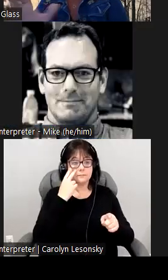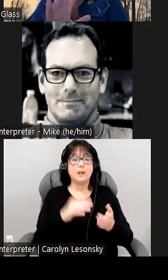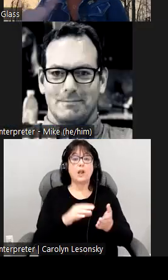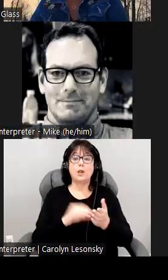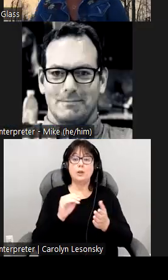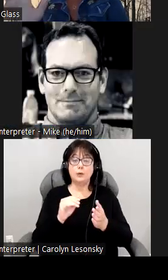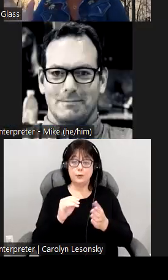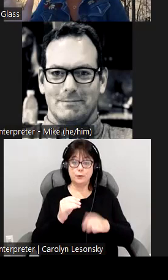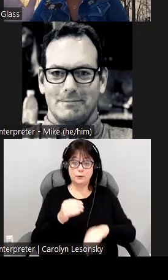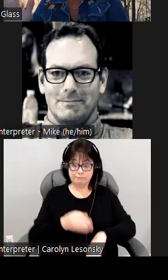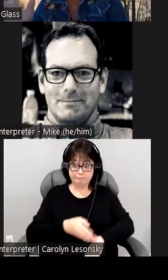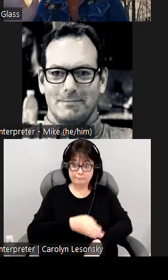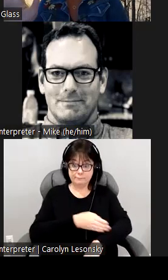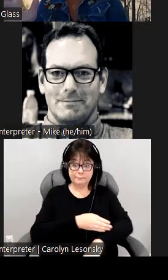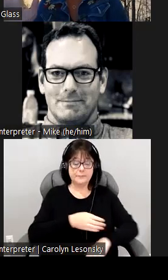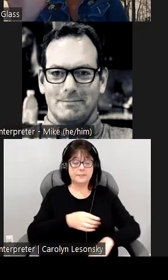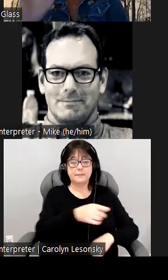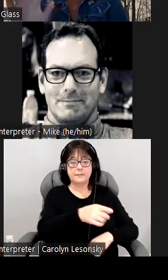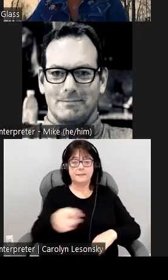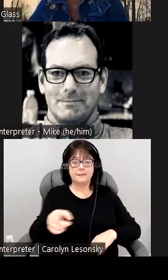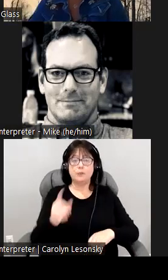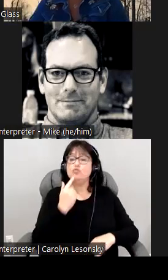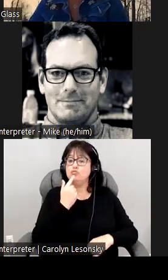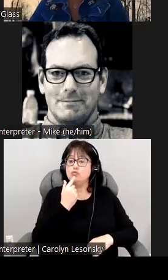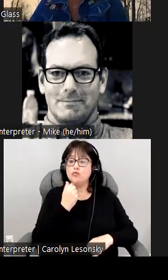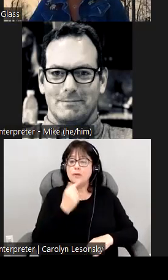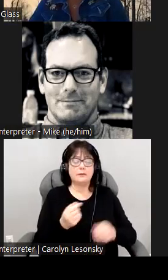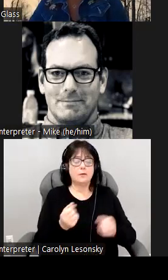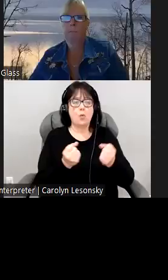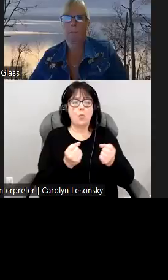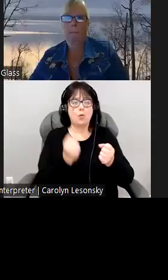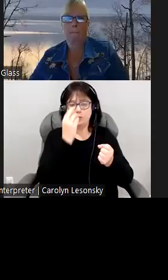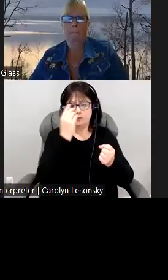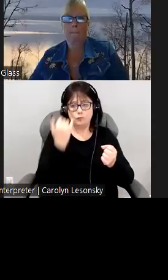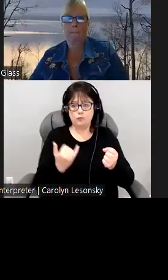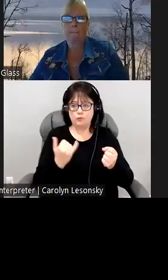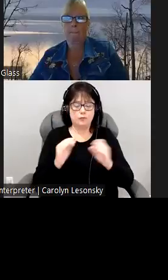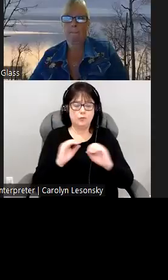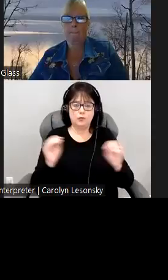copy it in here because there's no data recorded about learner gains. It's just a placeholder.